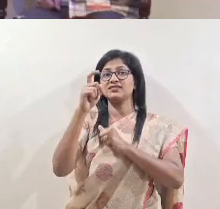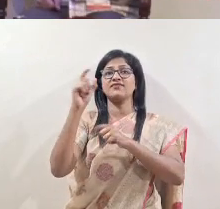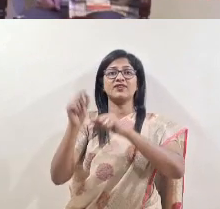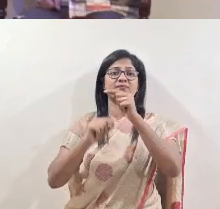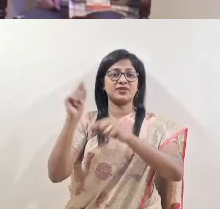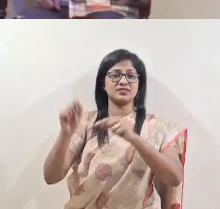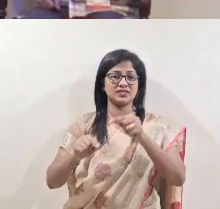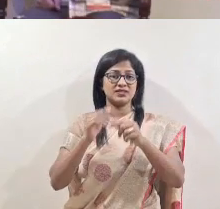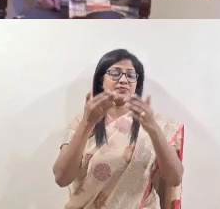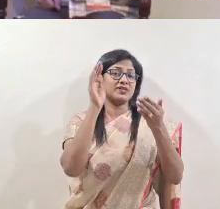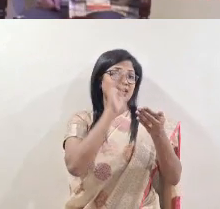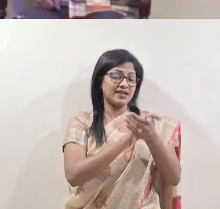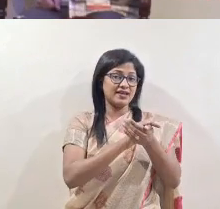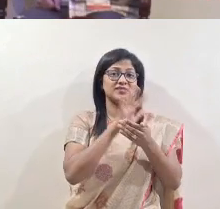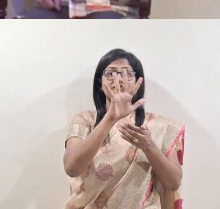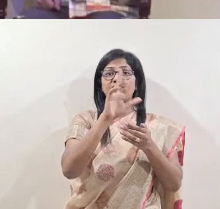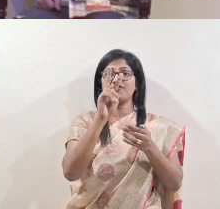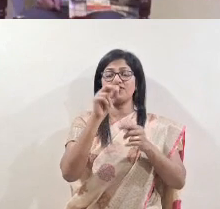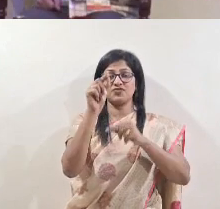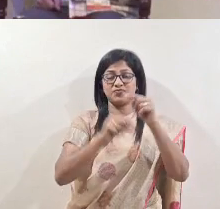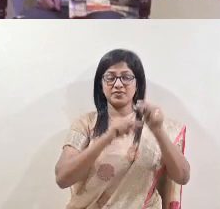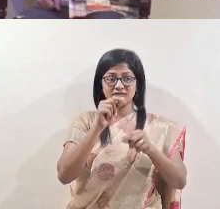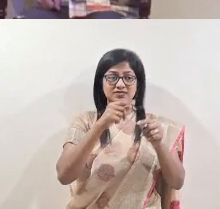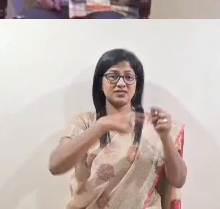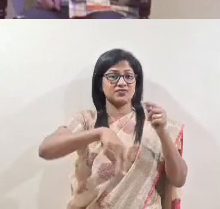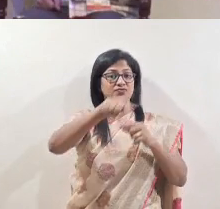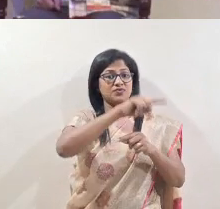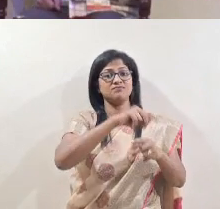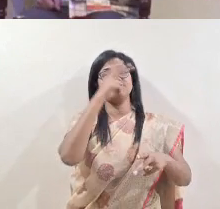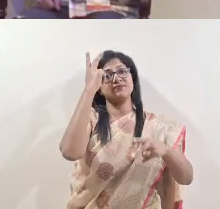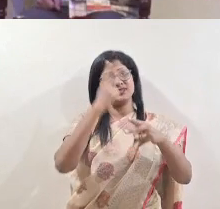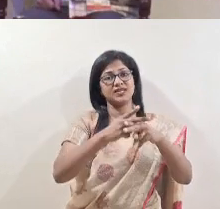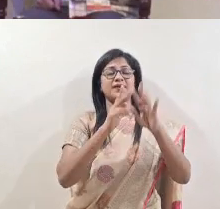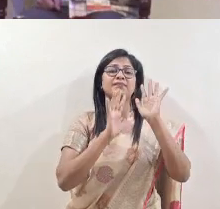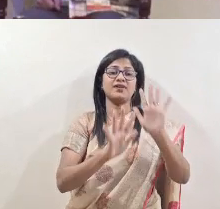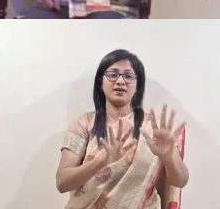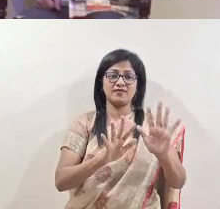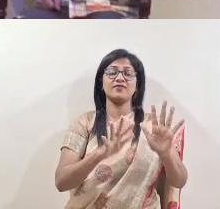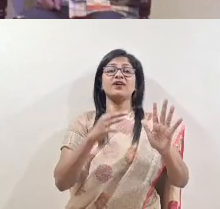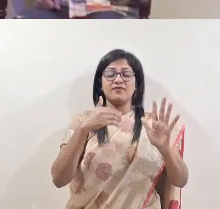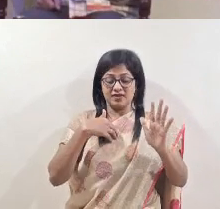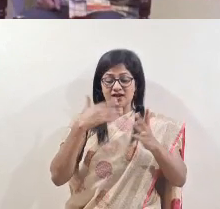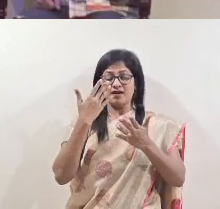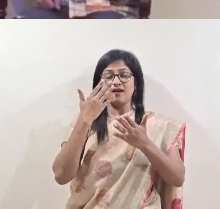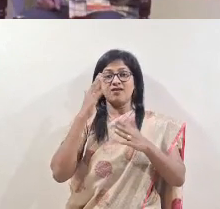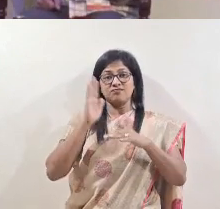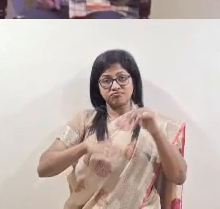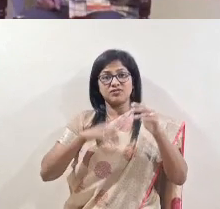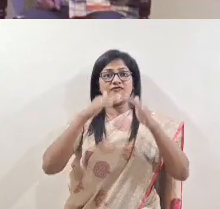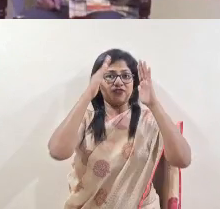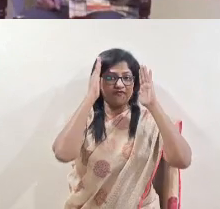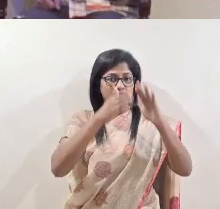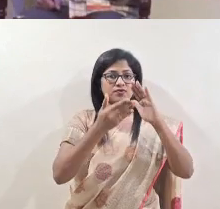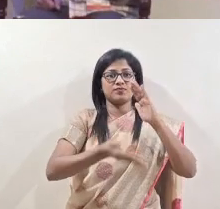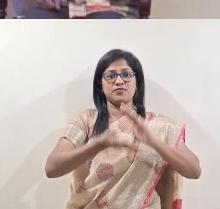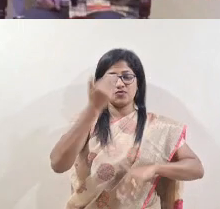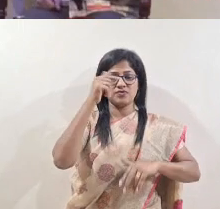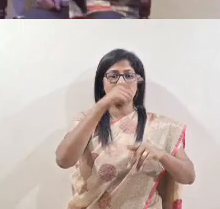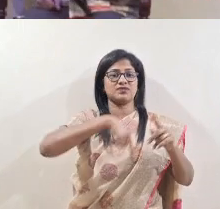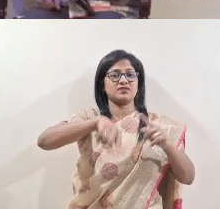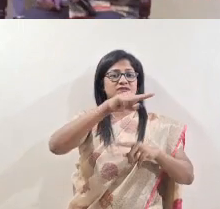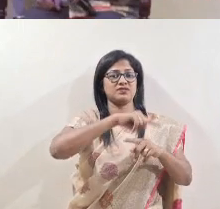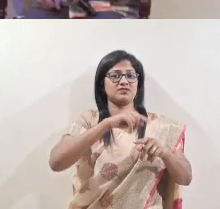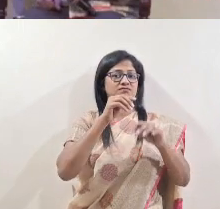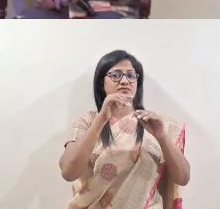these 52%, which are the vulnerable road users, it is going to be there unless and until we won't be more focused and we give them